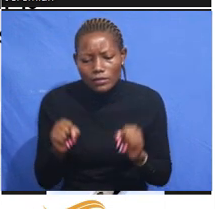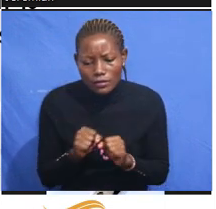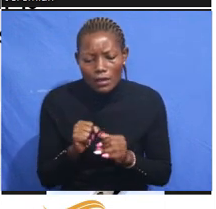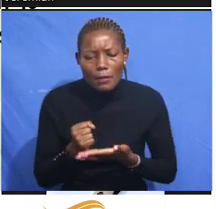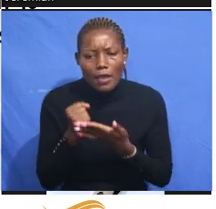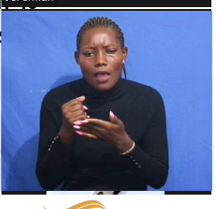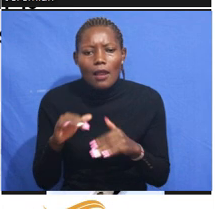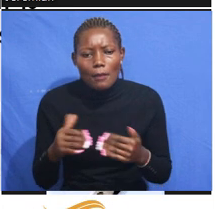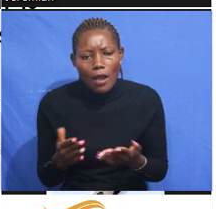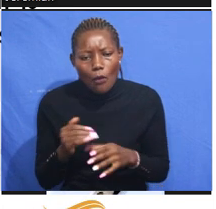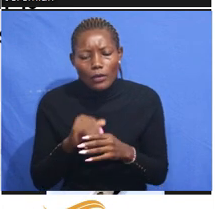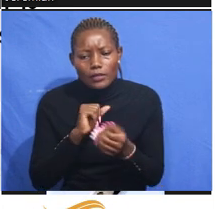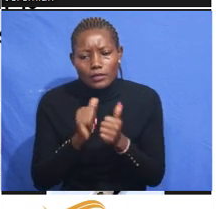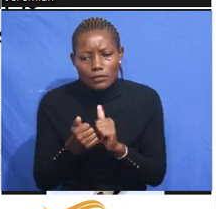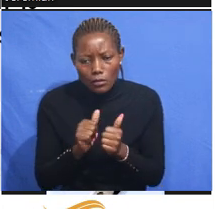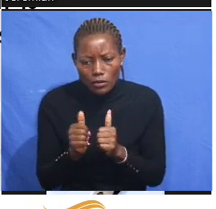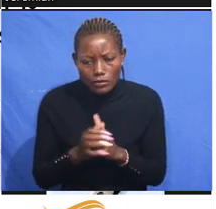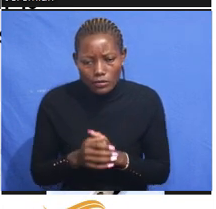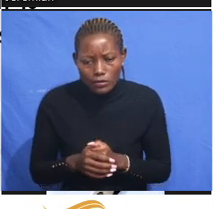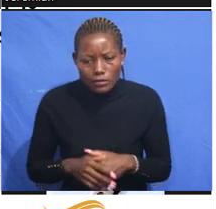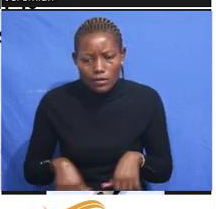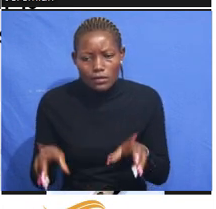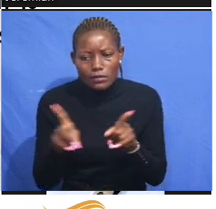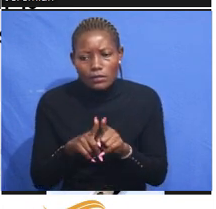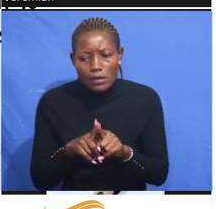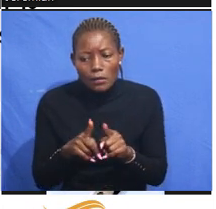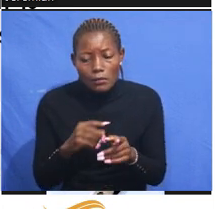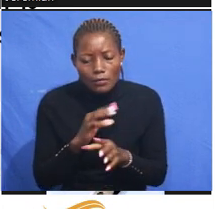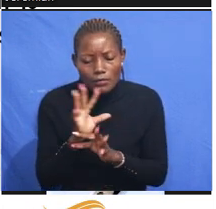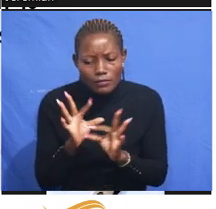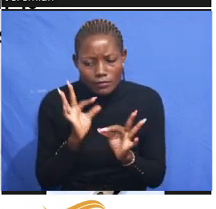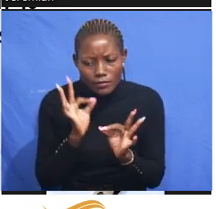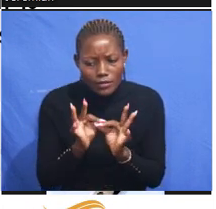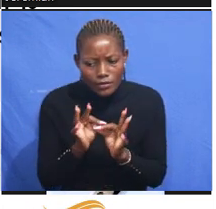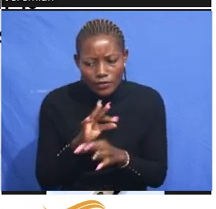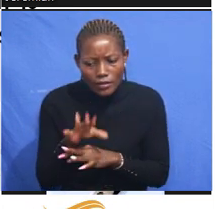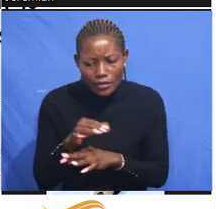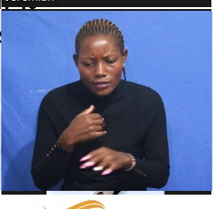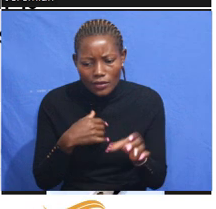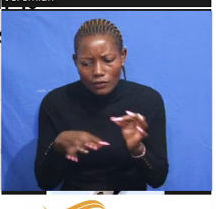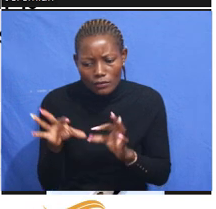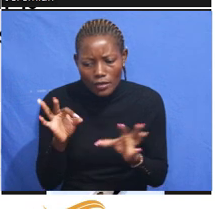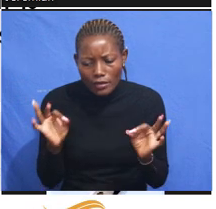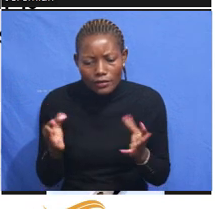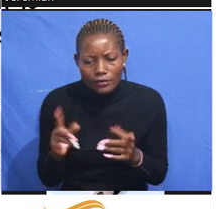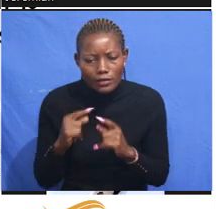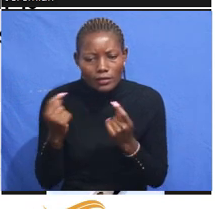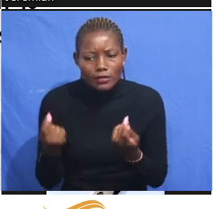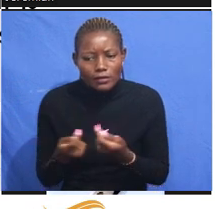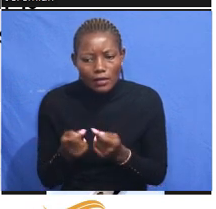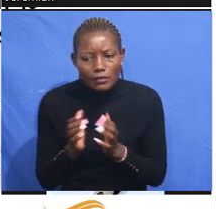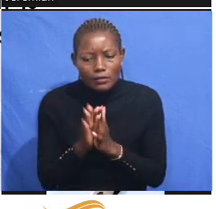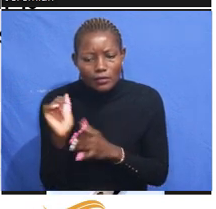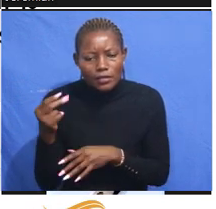in sports. And I've itemized particular areas there. The shape and type of bones determine the amount